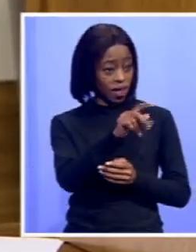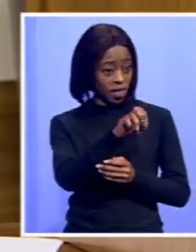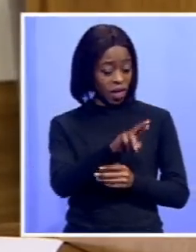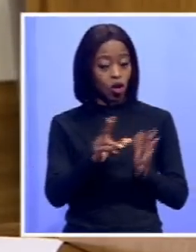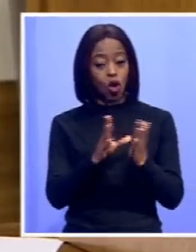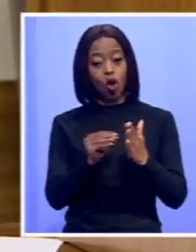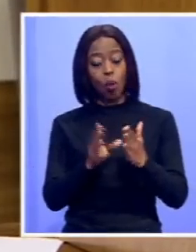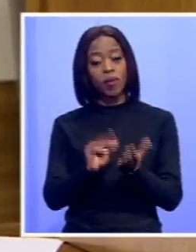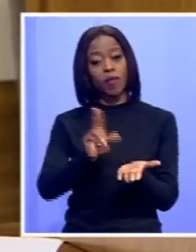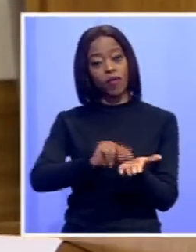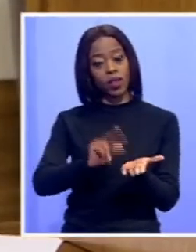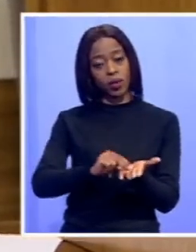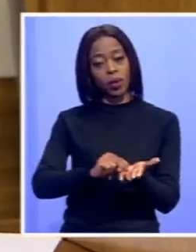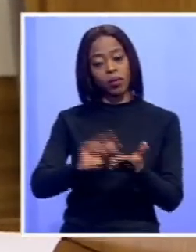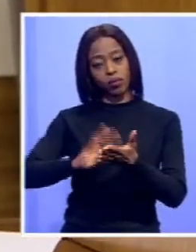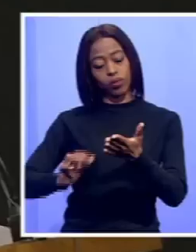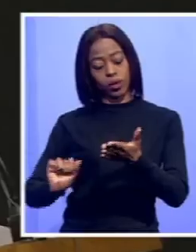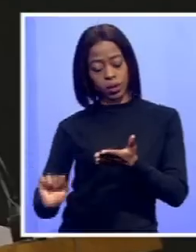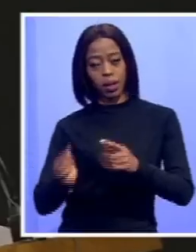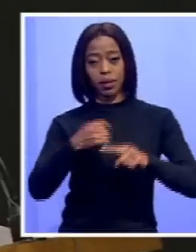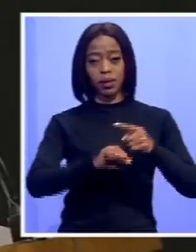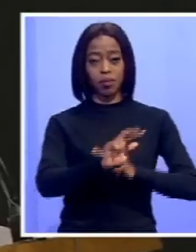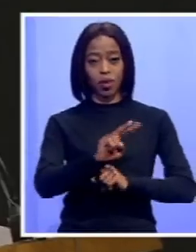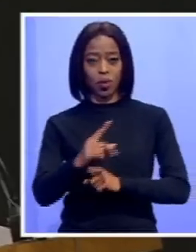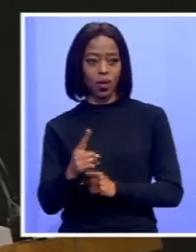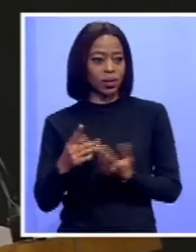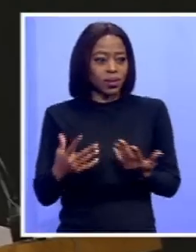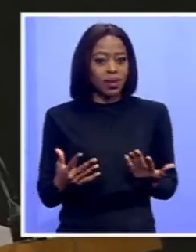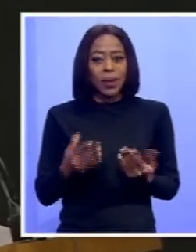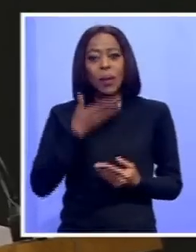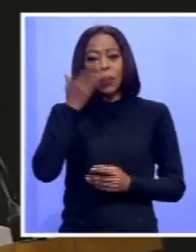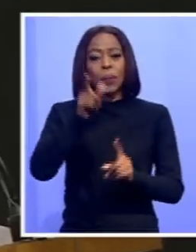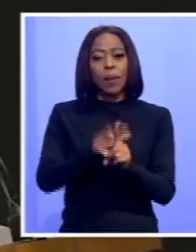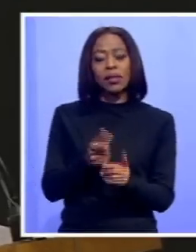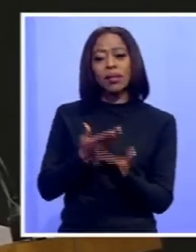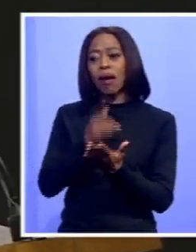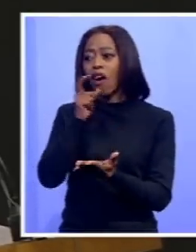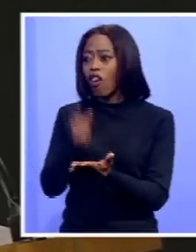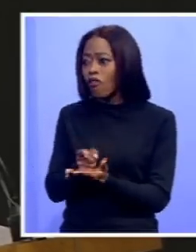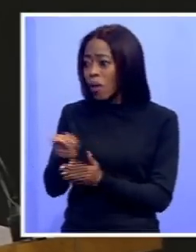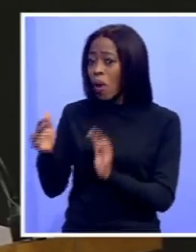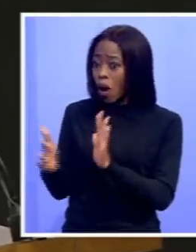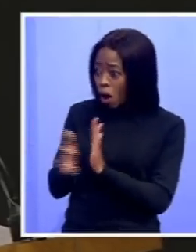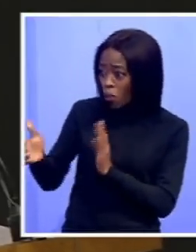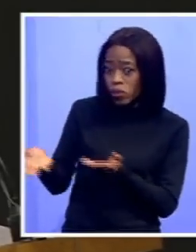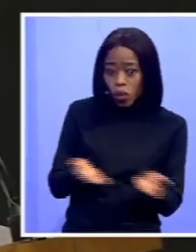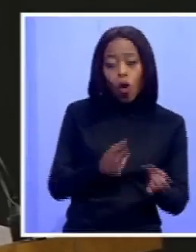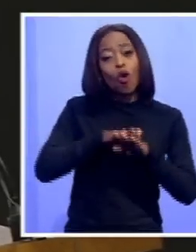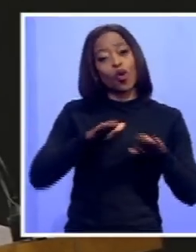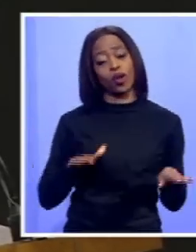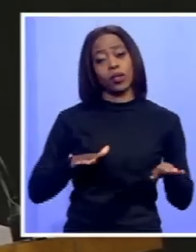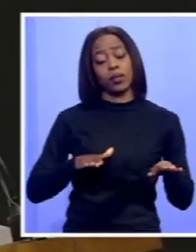his statement. Sub 31, there was doubt because nobody could unequivocally state whether the accused vehicle was authorized to enter the cemetery or